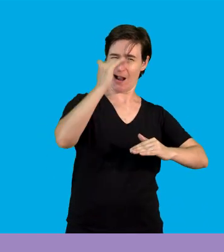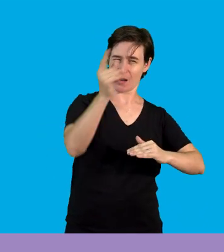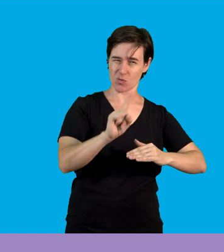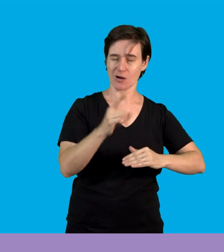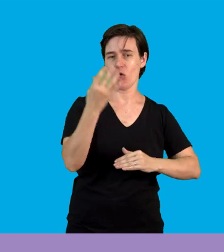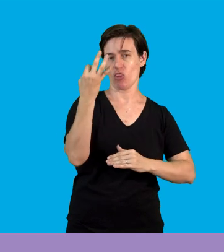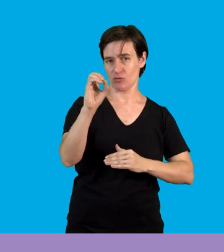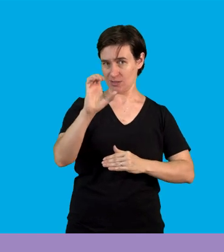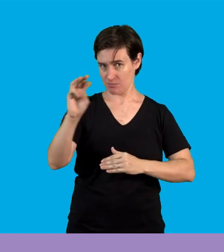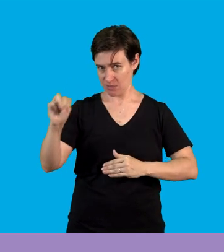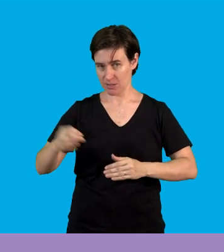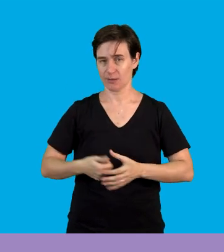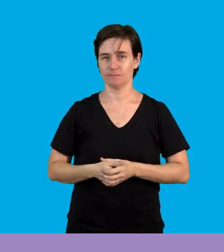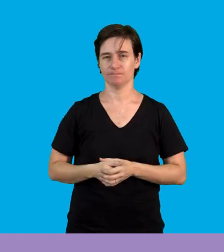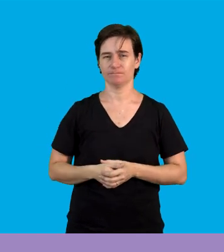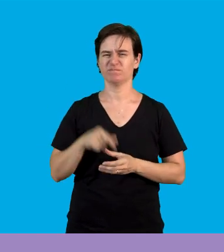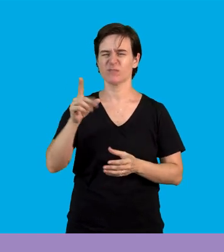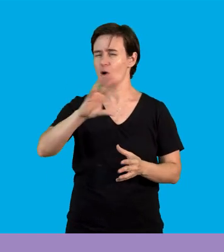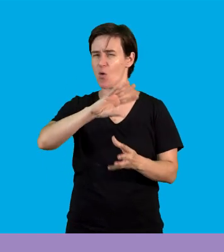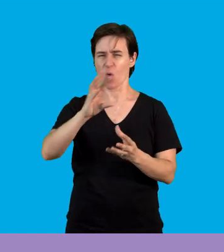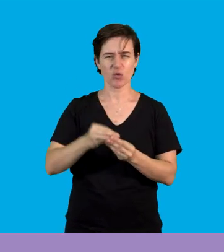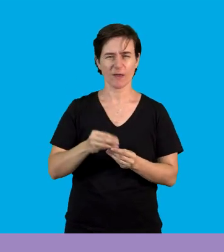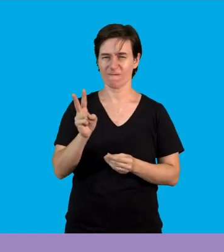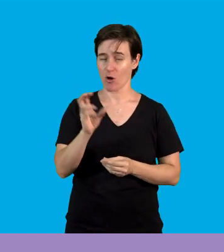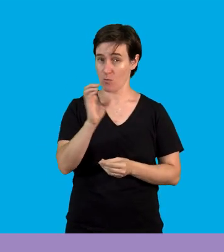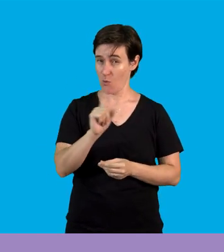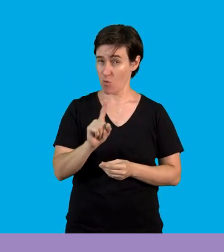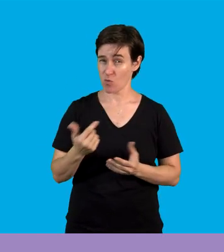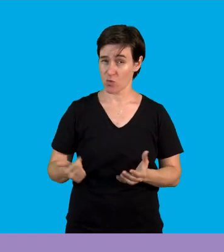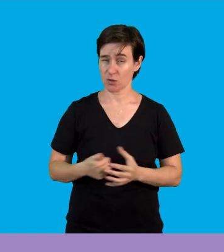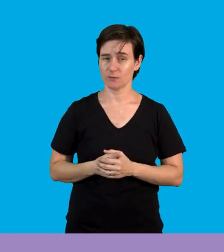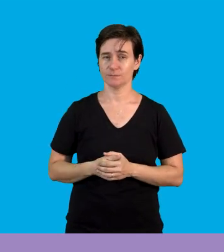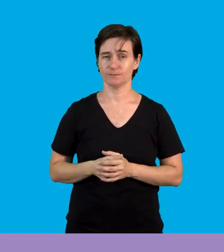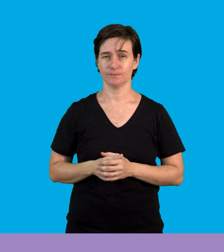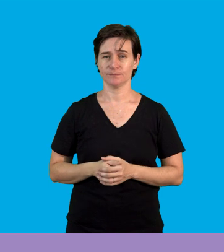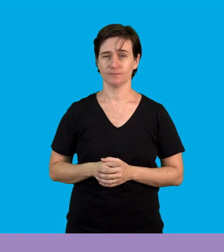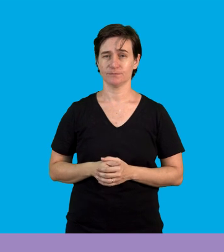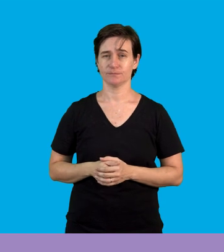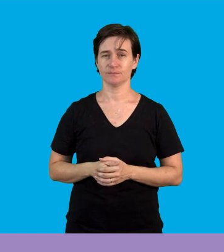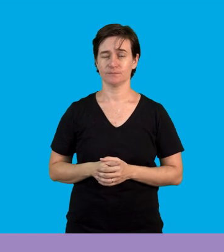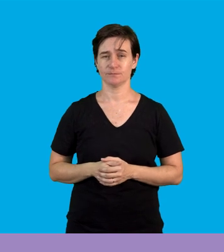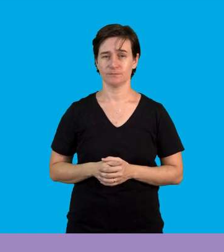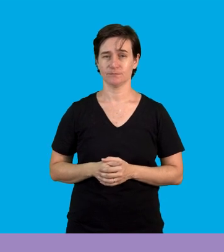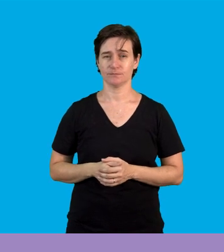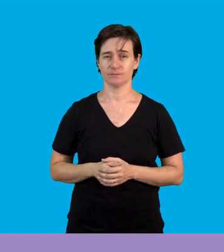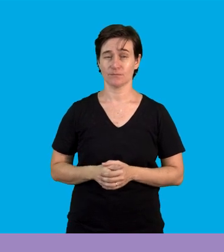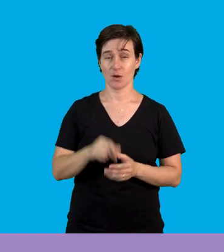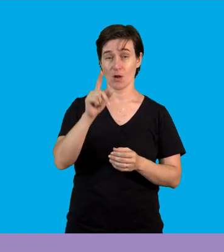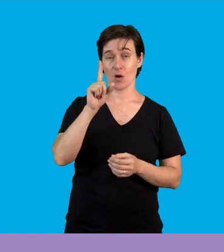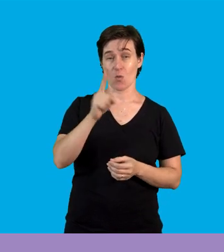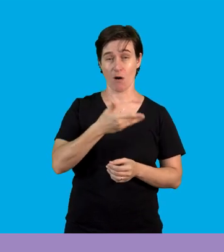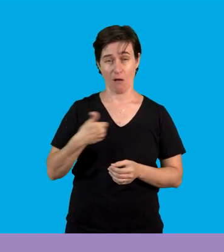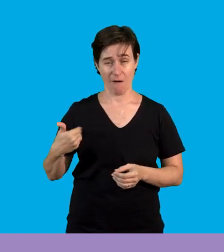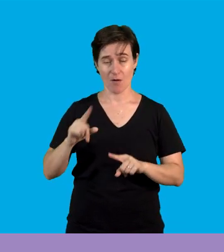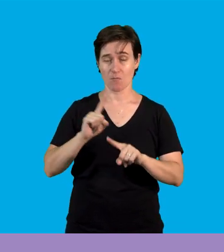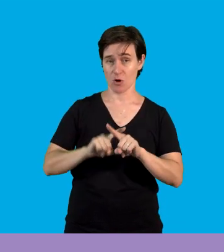30 centimeters. So what is the total volume going to be for this triangular prism? That is 1/2